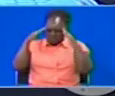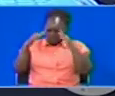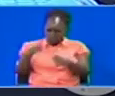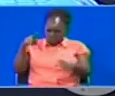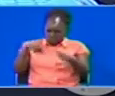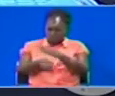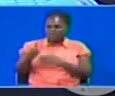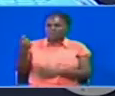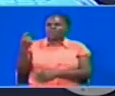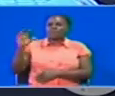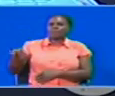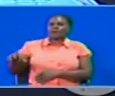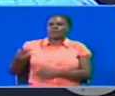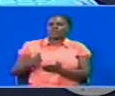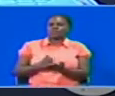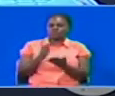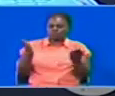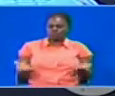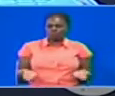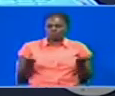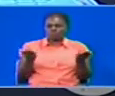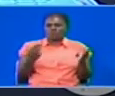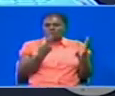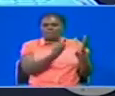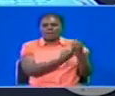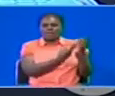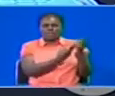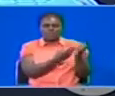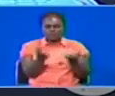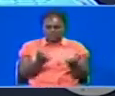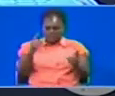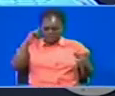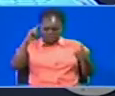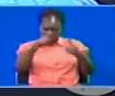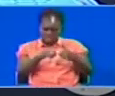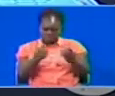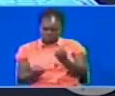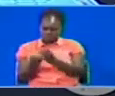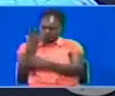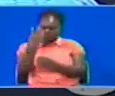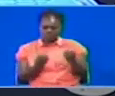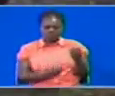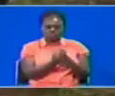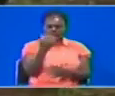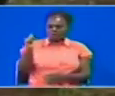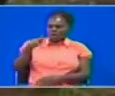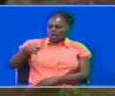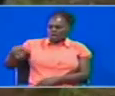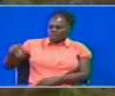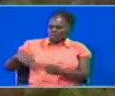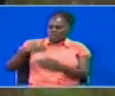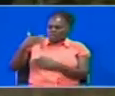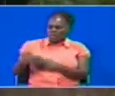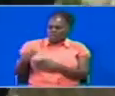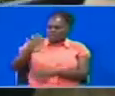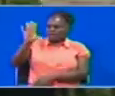the Kenyan market through further scaling up partnerships to drive sales by targeting innovative applications through the Nextech